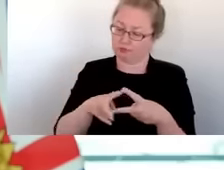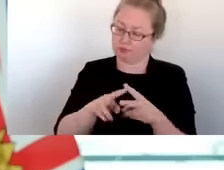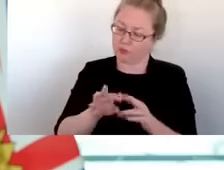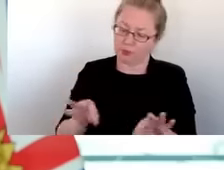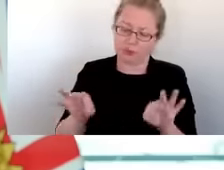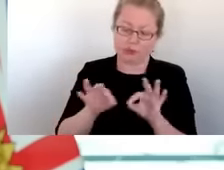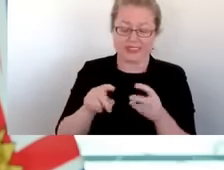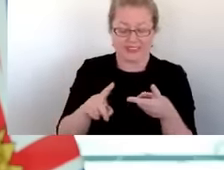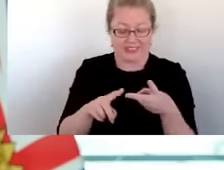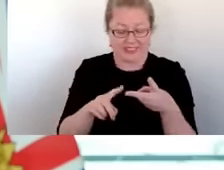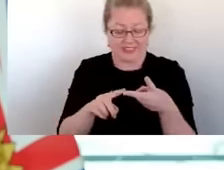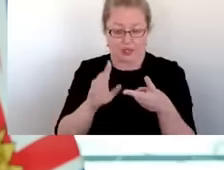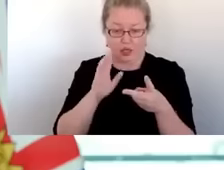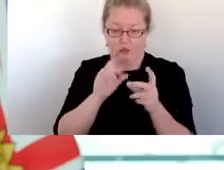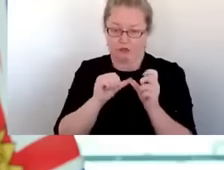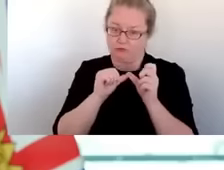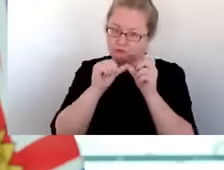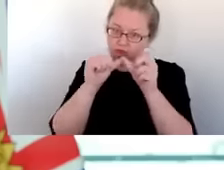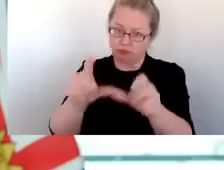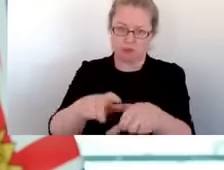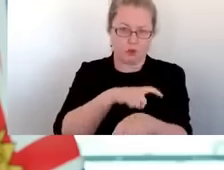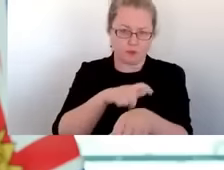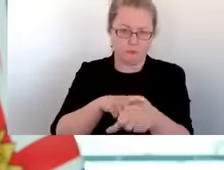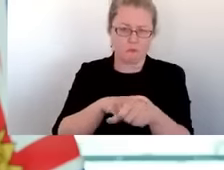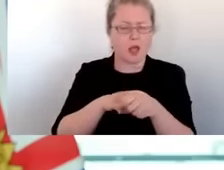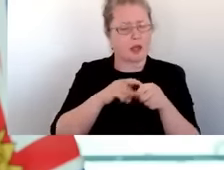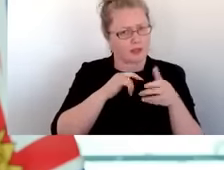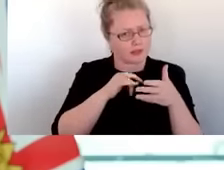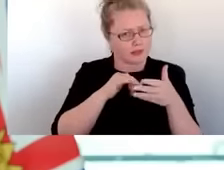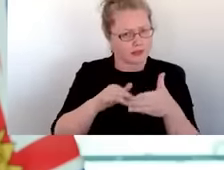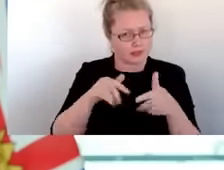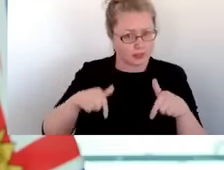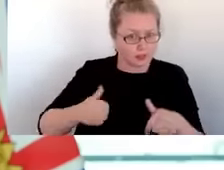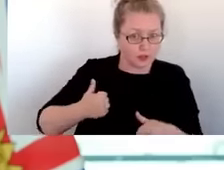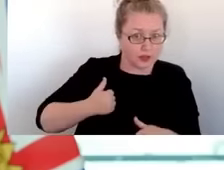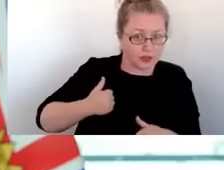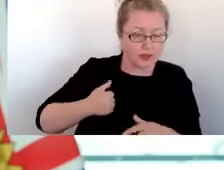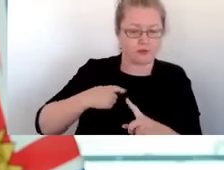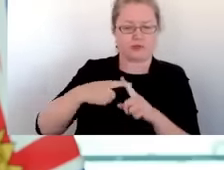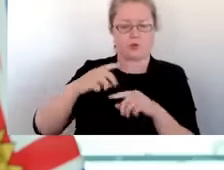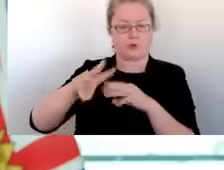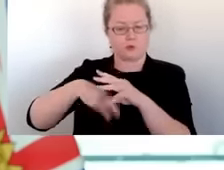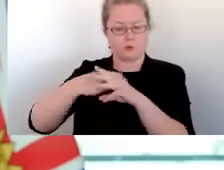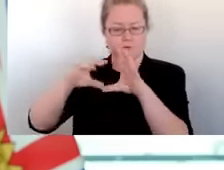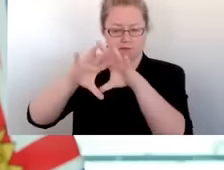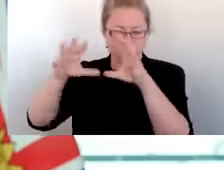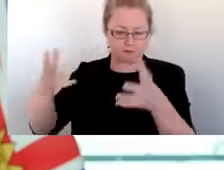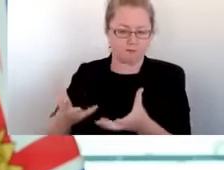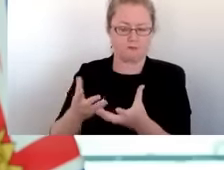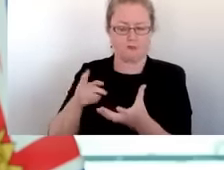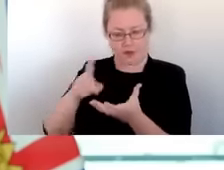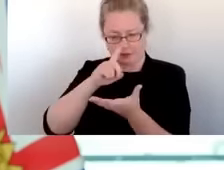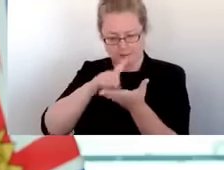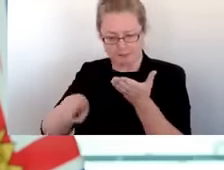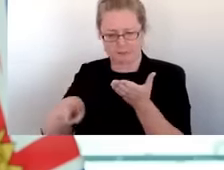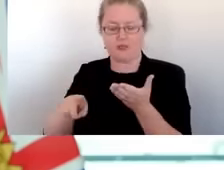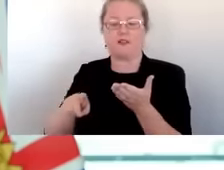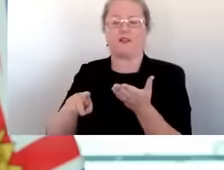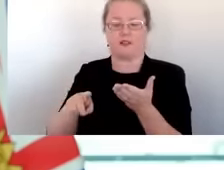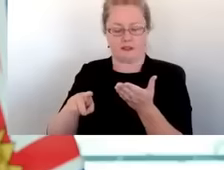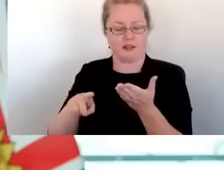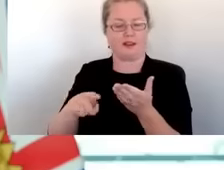vaccine effectiveness studies done here in BC, done in Canada and elsewhere, that it gives you longer lasting protection against severe illness, and that